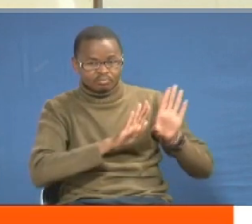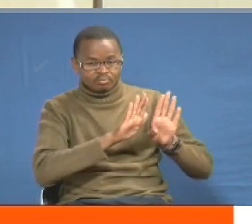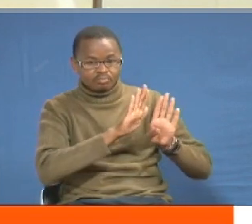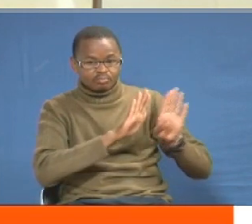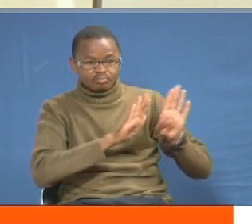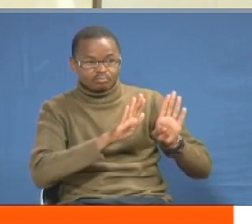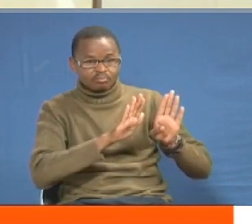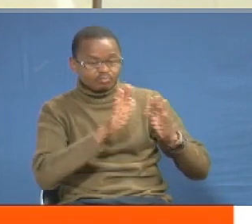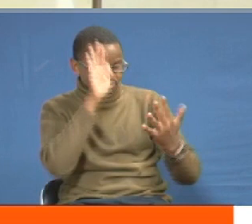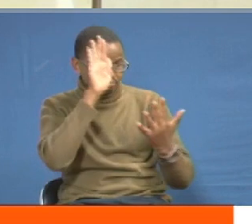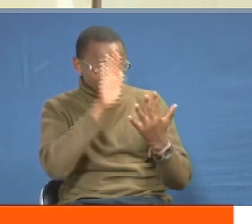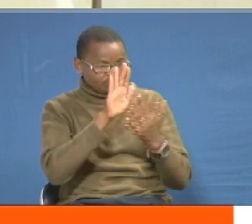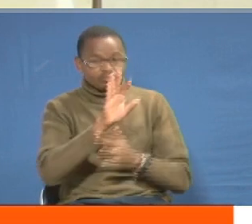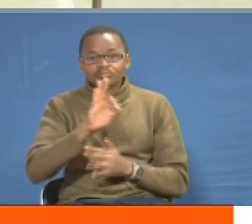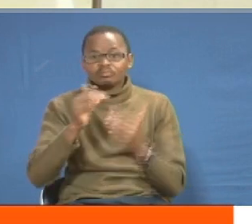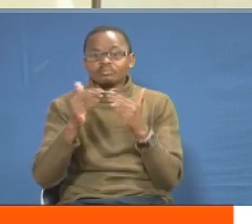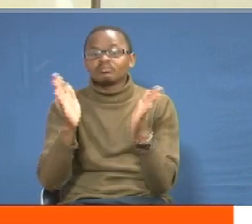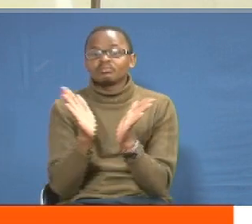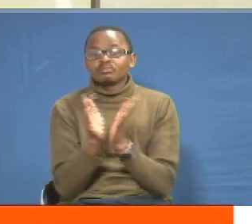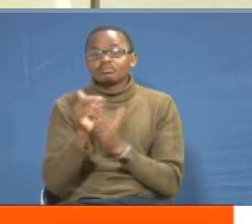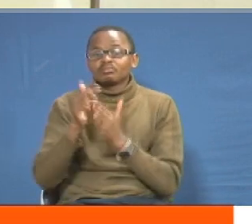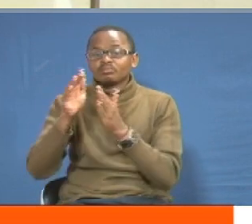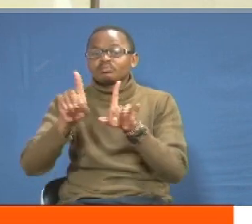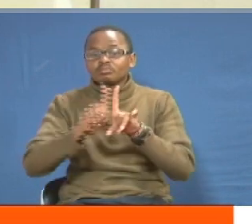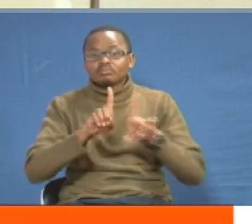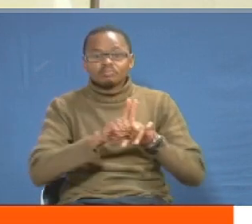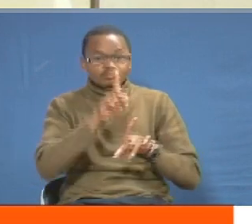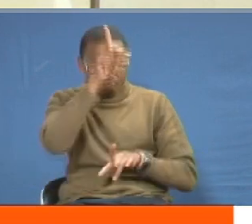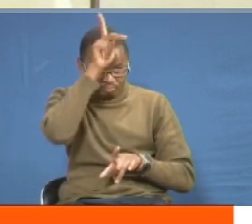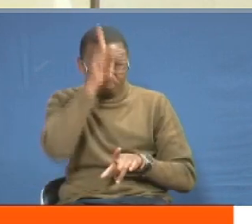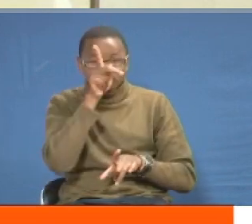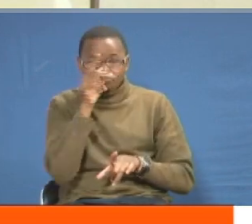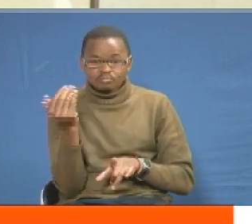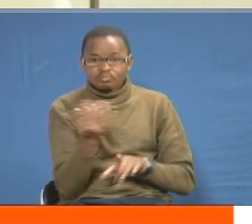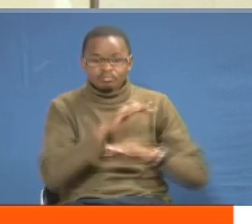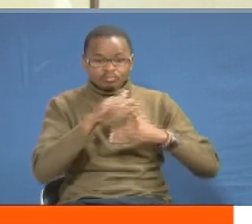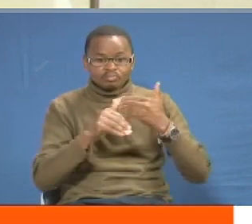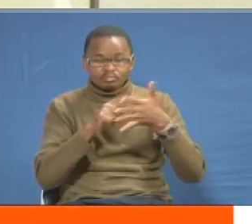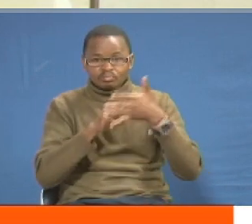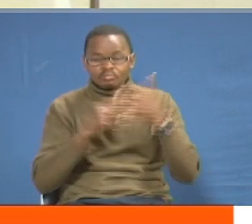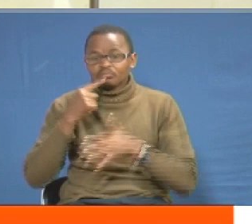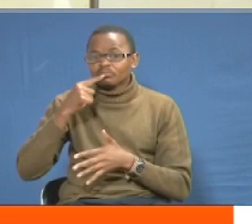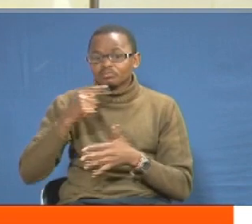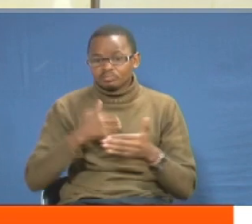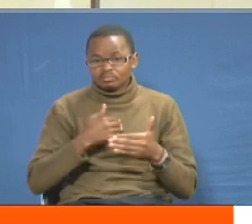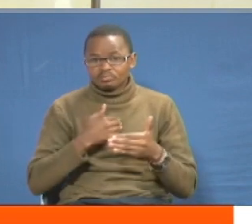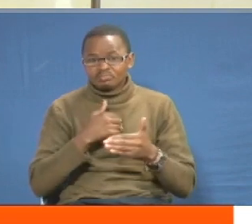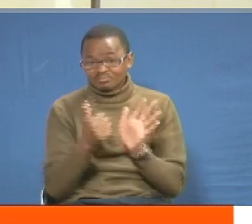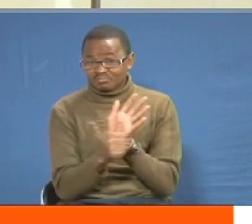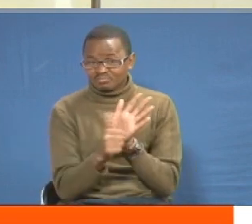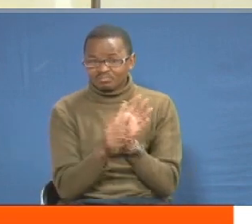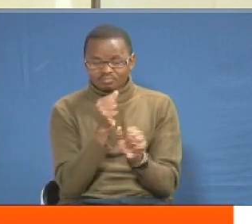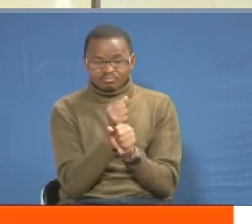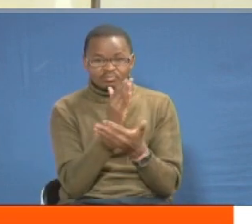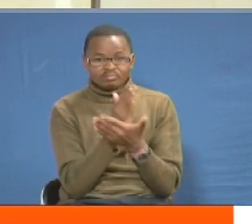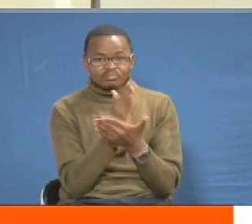behavioral approach of the community leaders and also parents and children at large? What would you say has been the hurdle